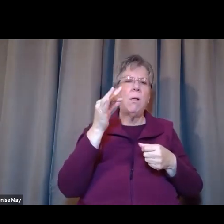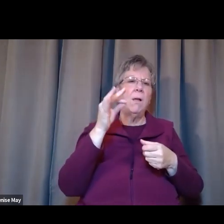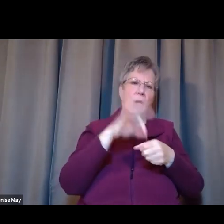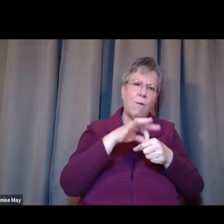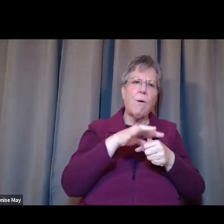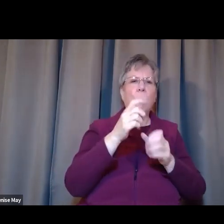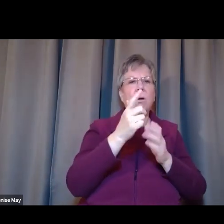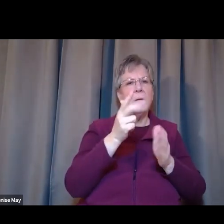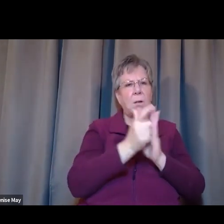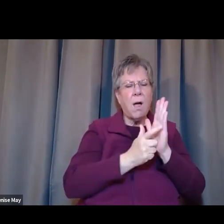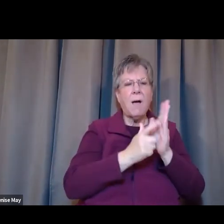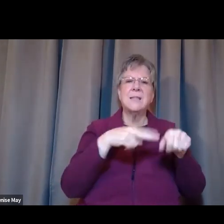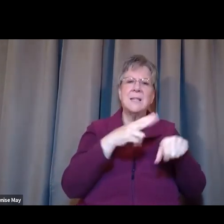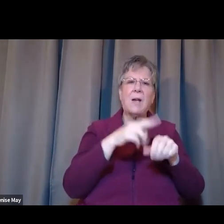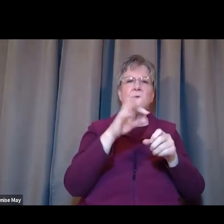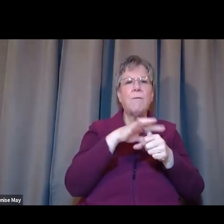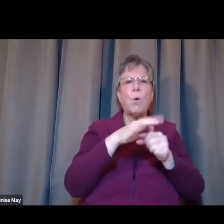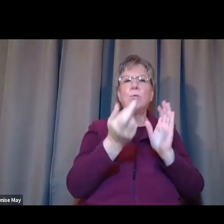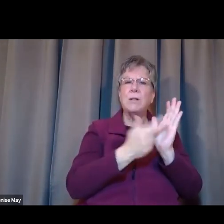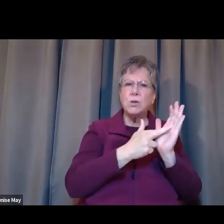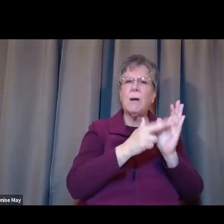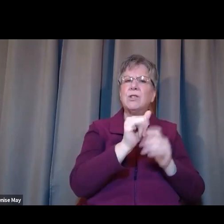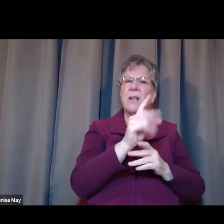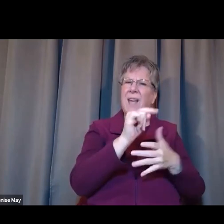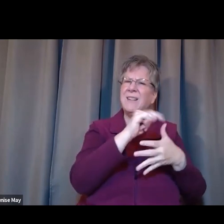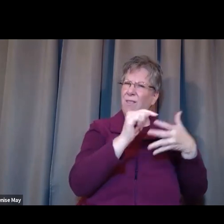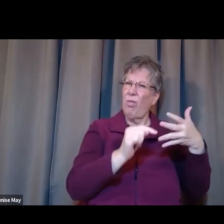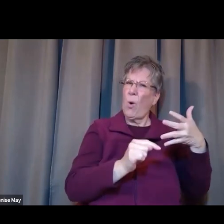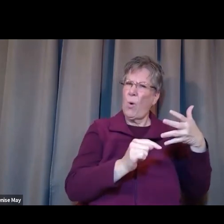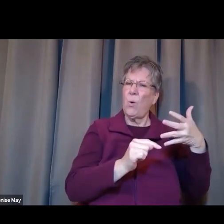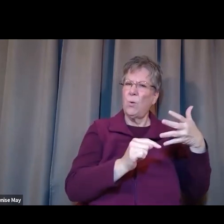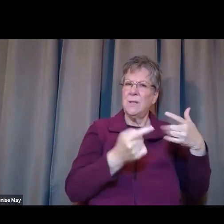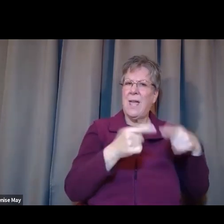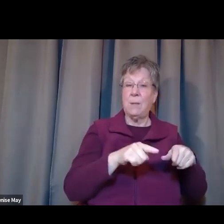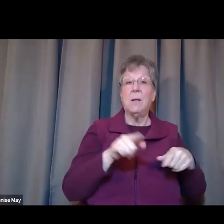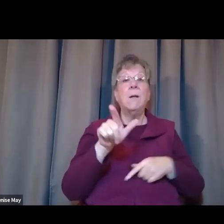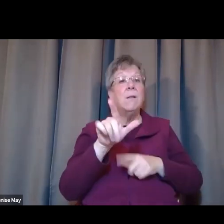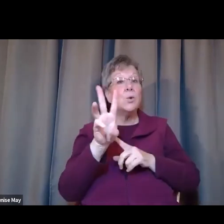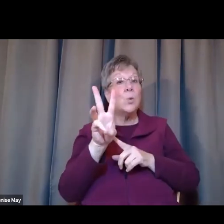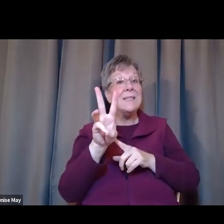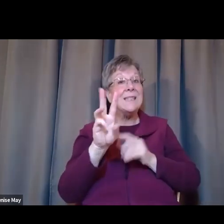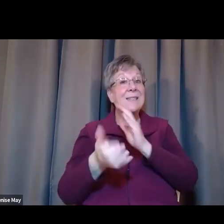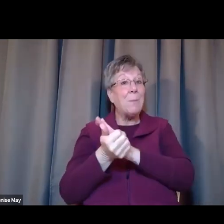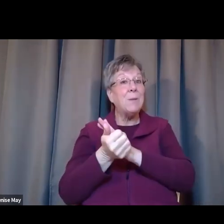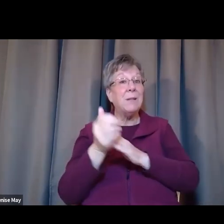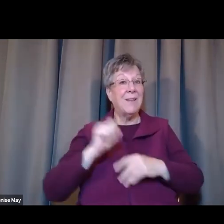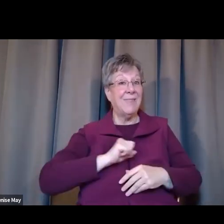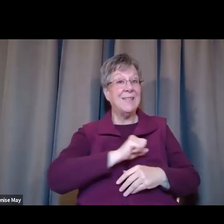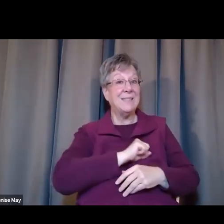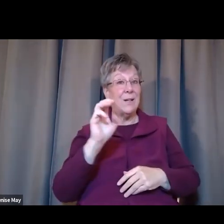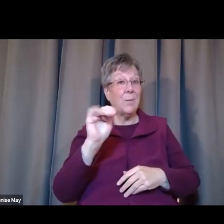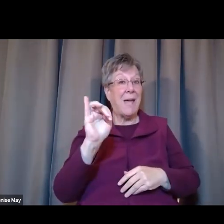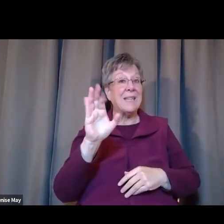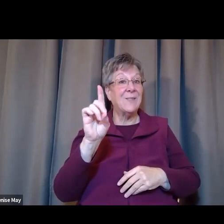Voter Registration Act, those kinds of things. Actually, the 26th Amendment that Senator Mansfield, whom the center is named for, is one of